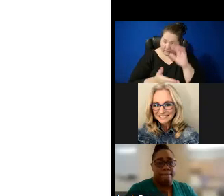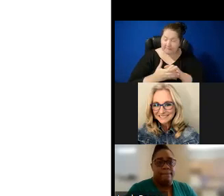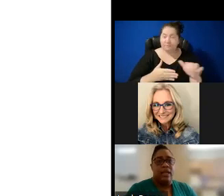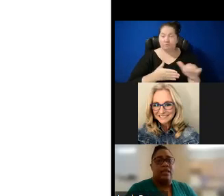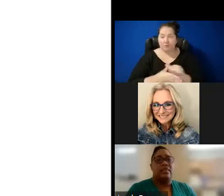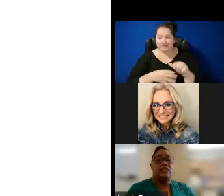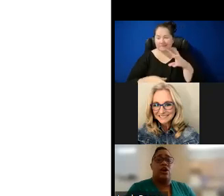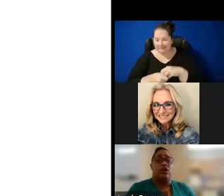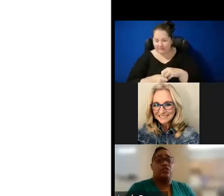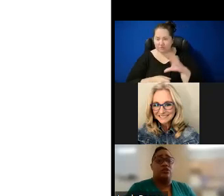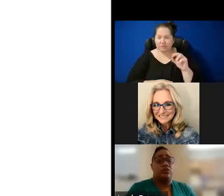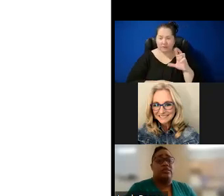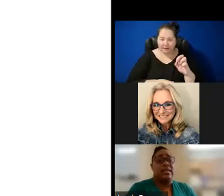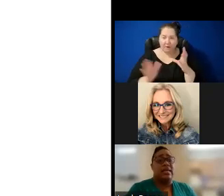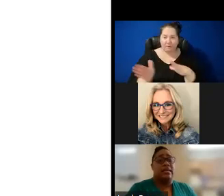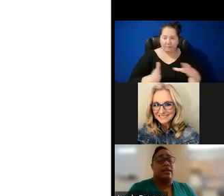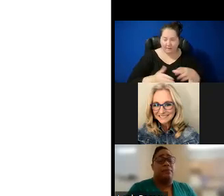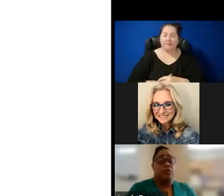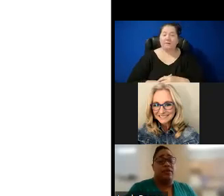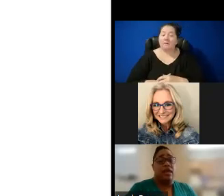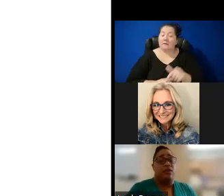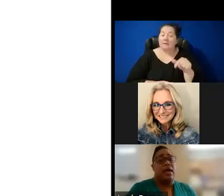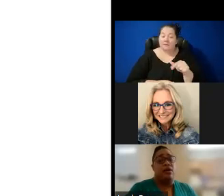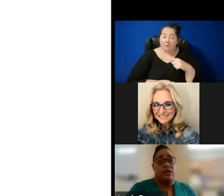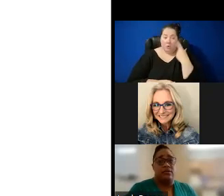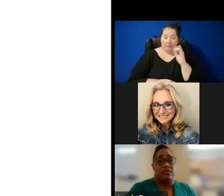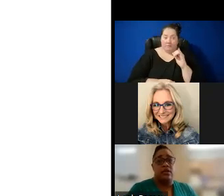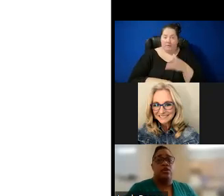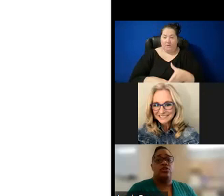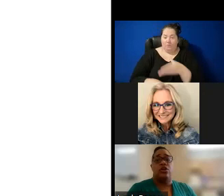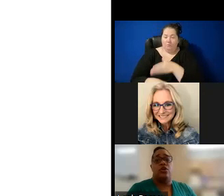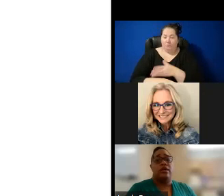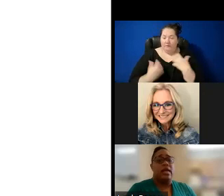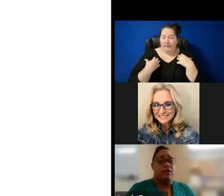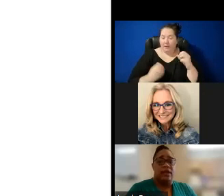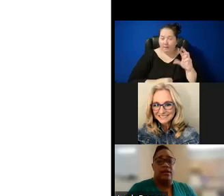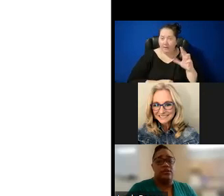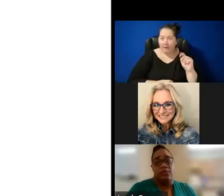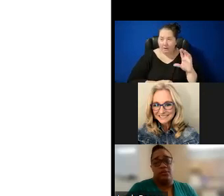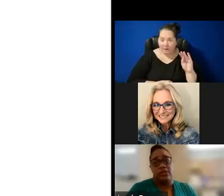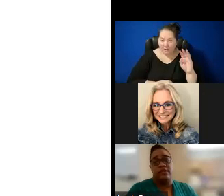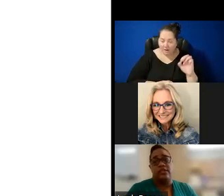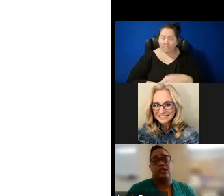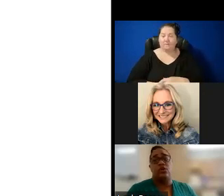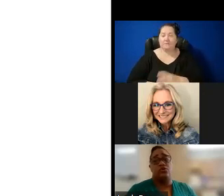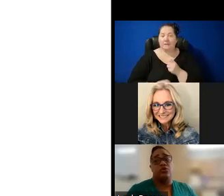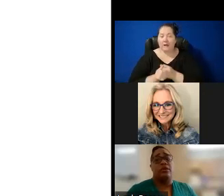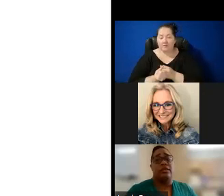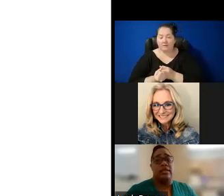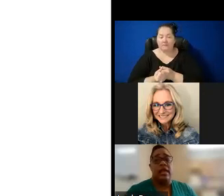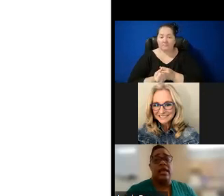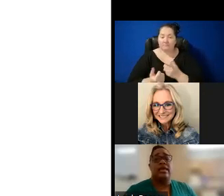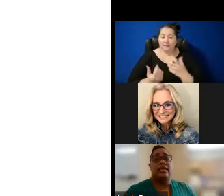plan. This also looks like improving health outcomes. So in healthcare and support services,